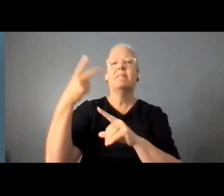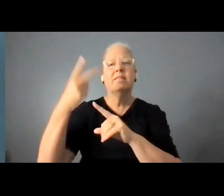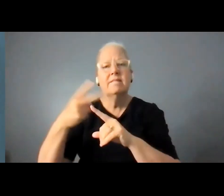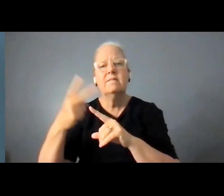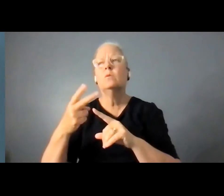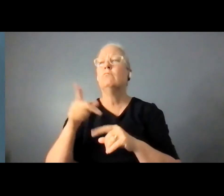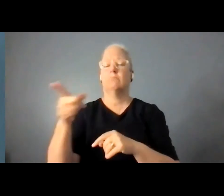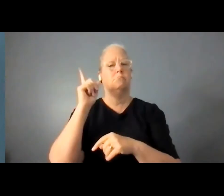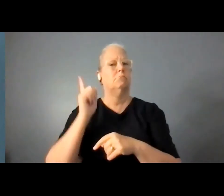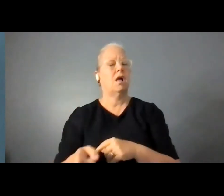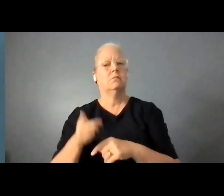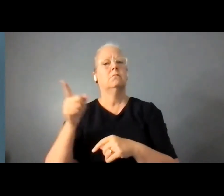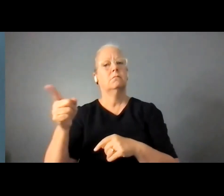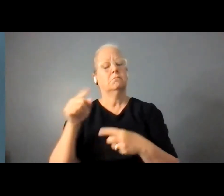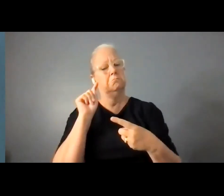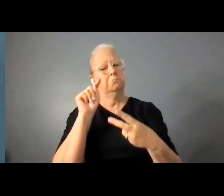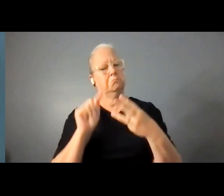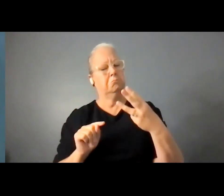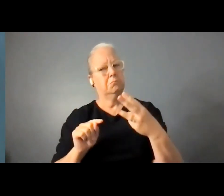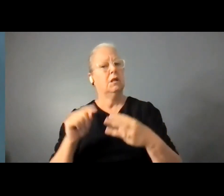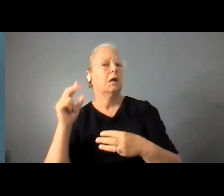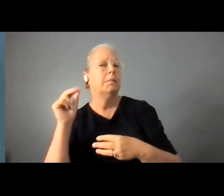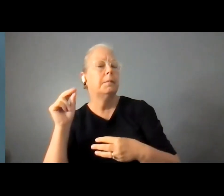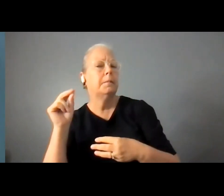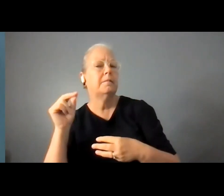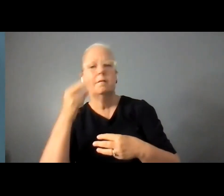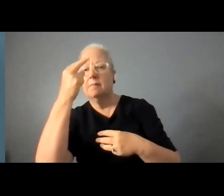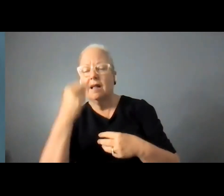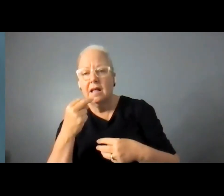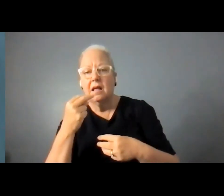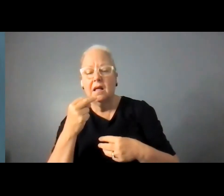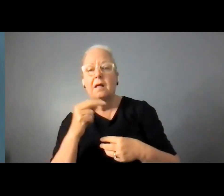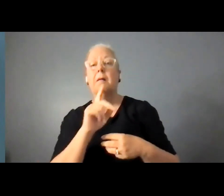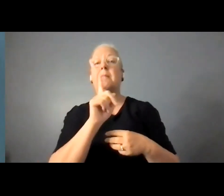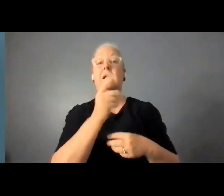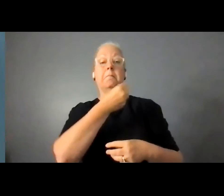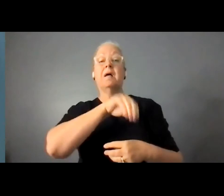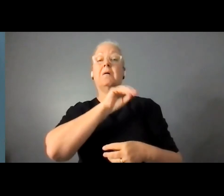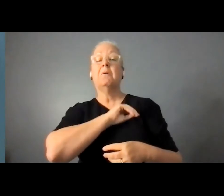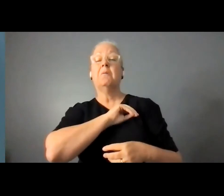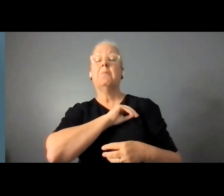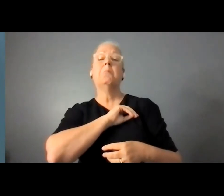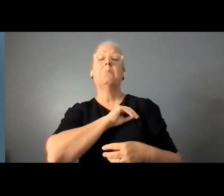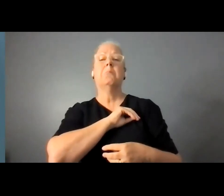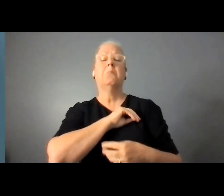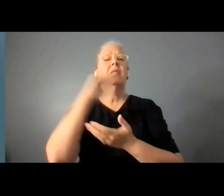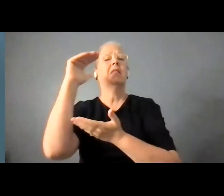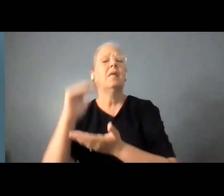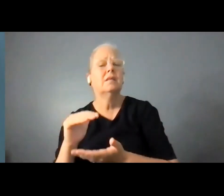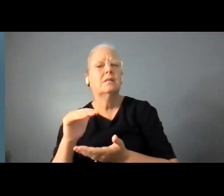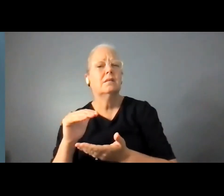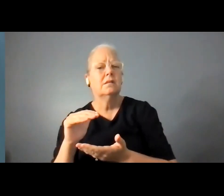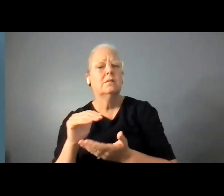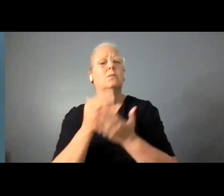description. Not so much in Spanish language. And that's something that Dicapta is really trying